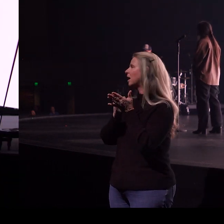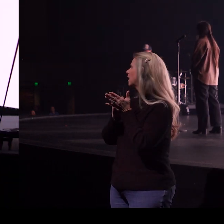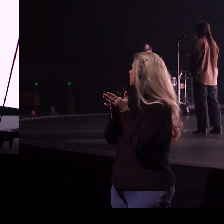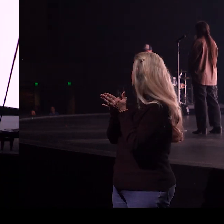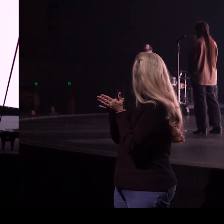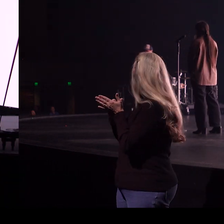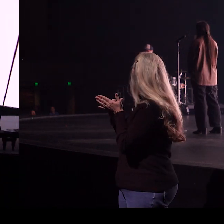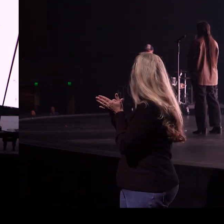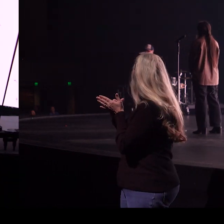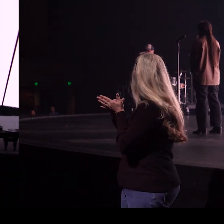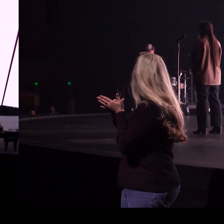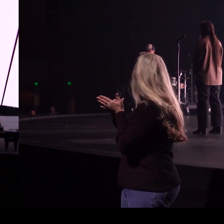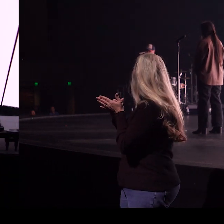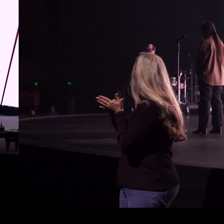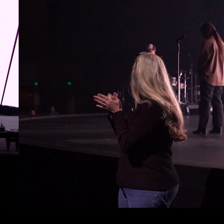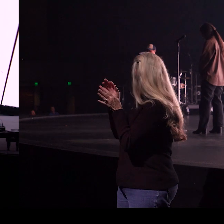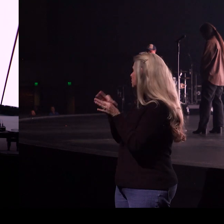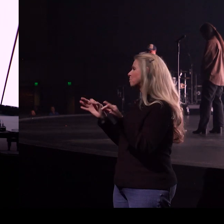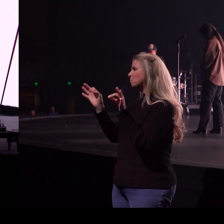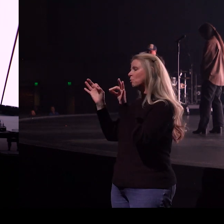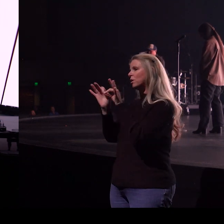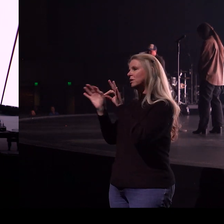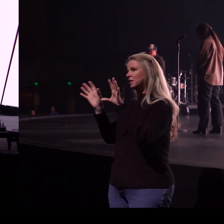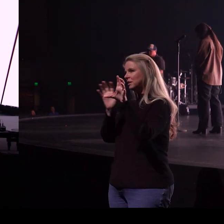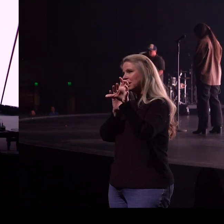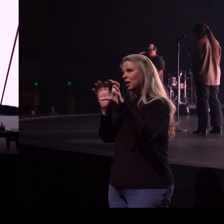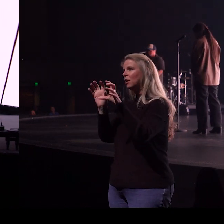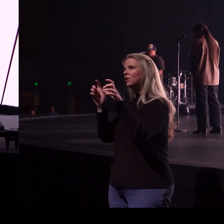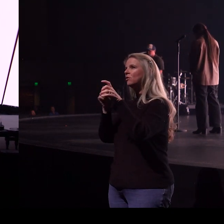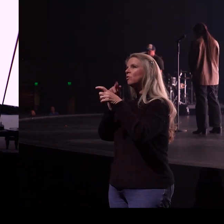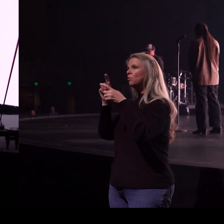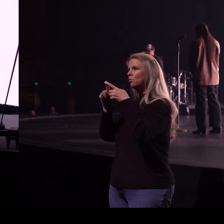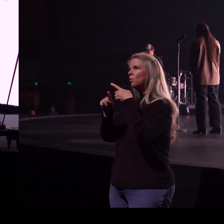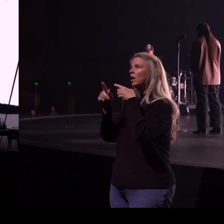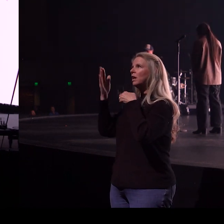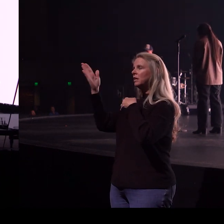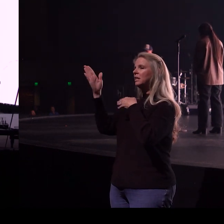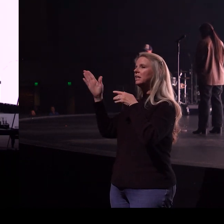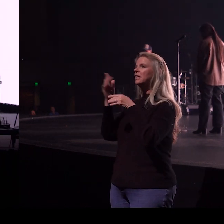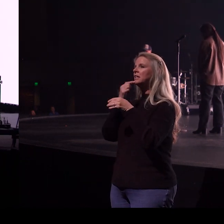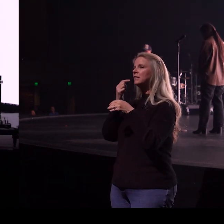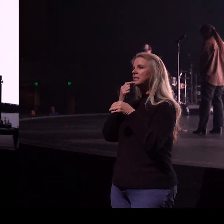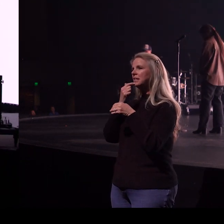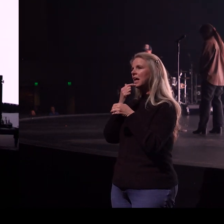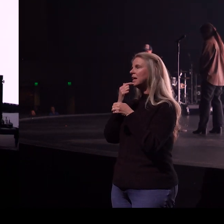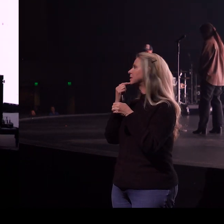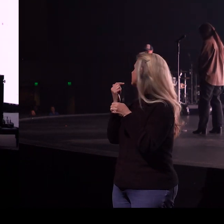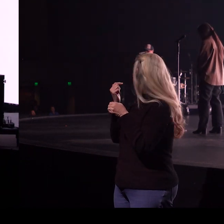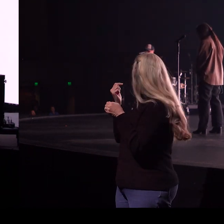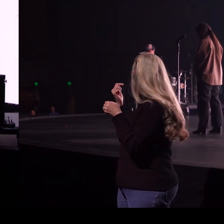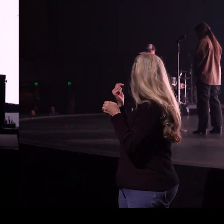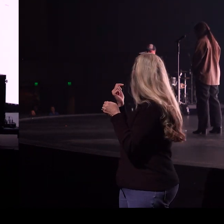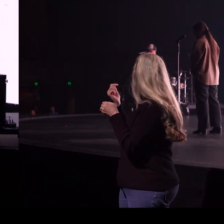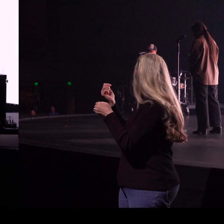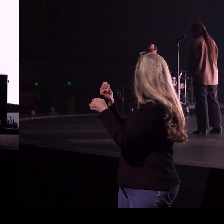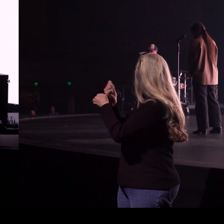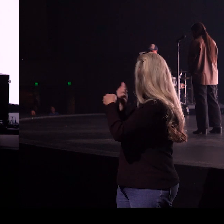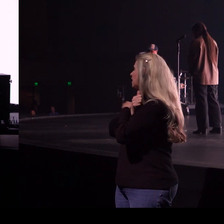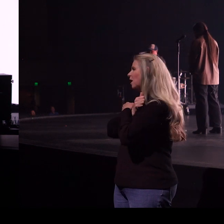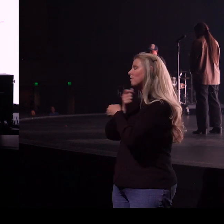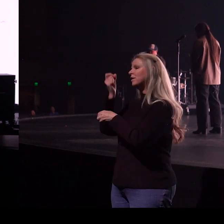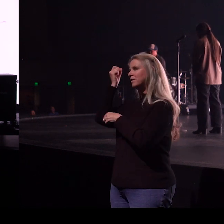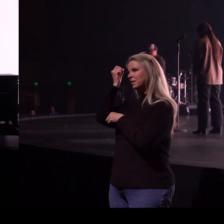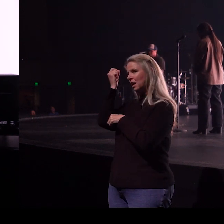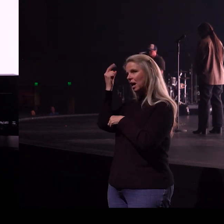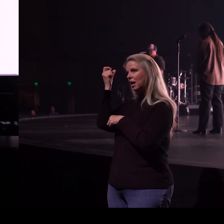not say, like your enemy. But Jesus said, love them. And love is greater than like. Love is